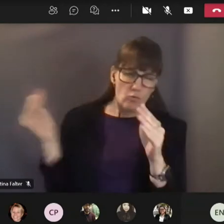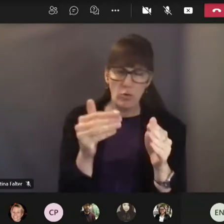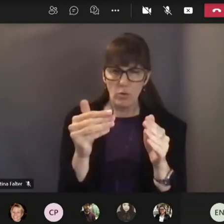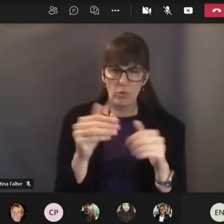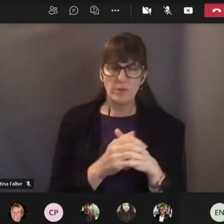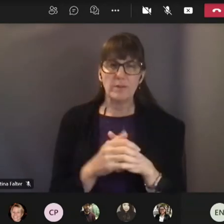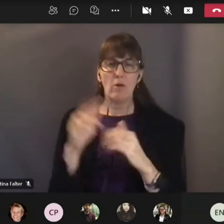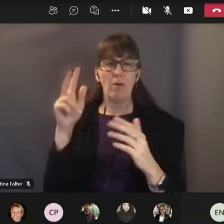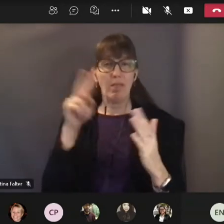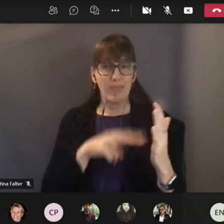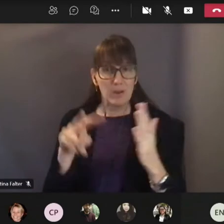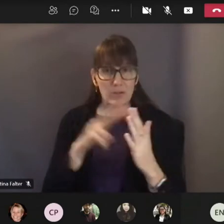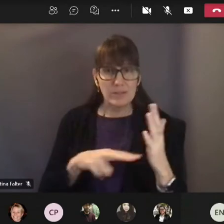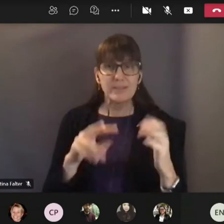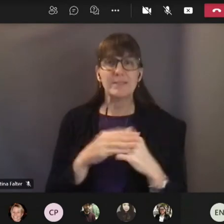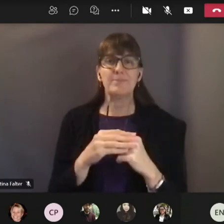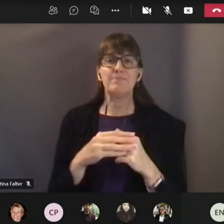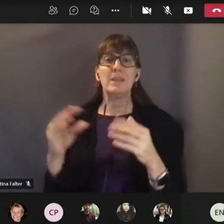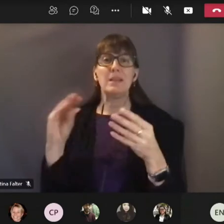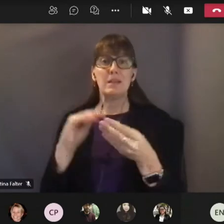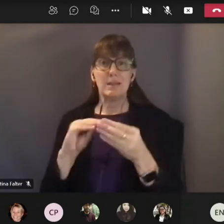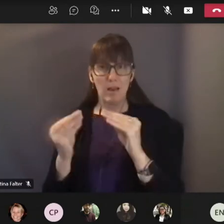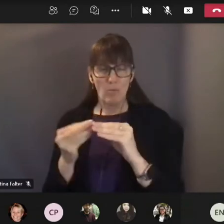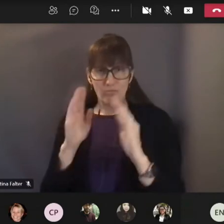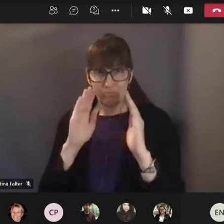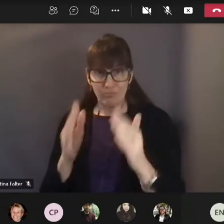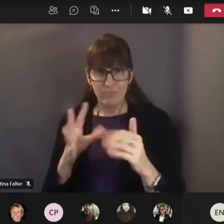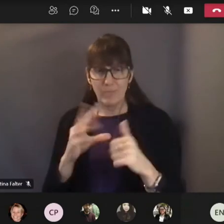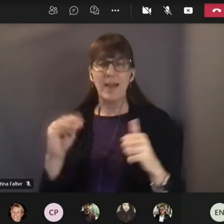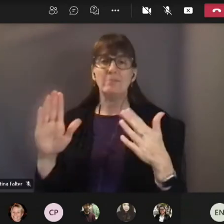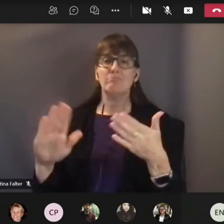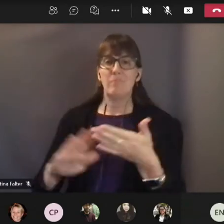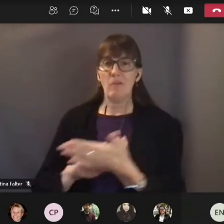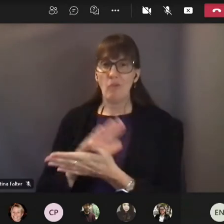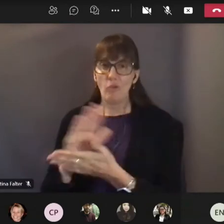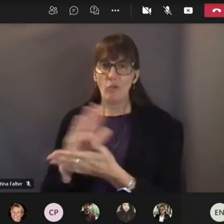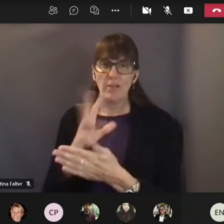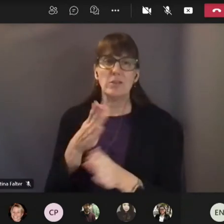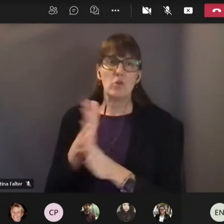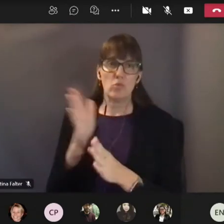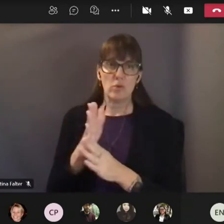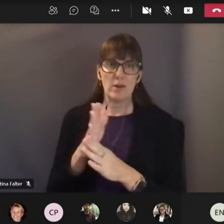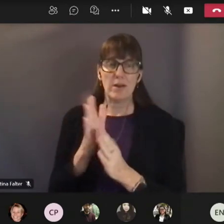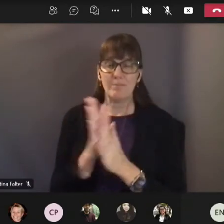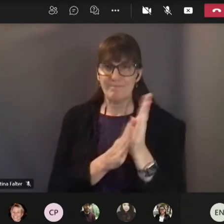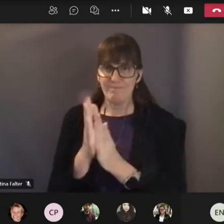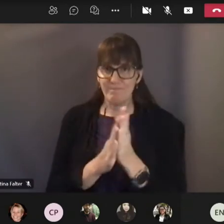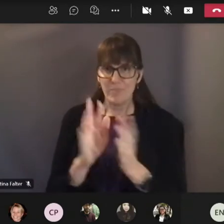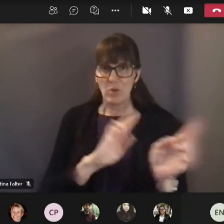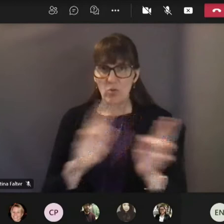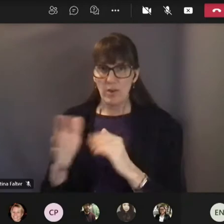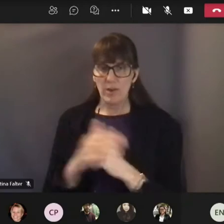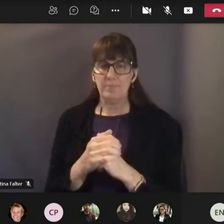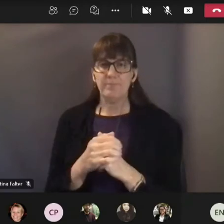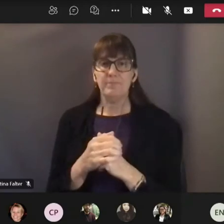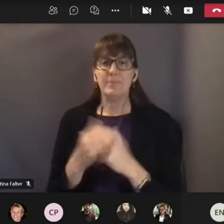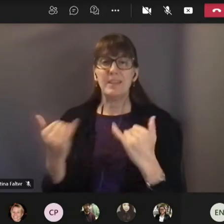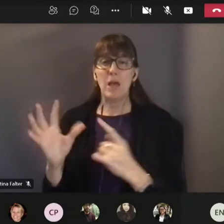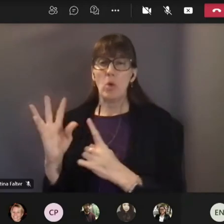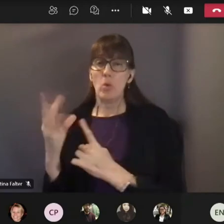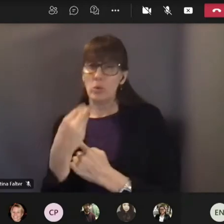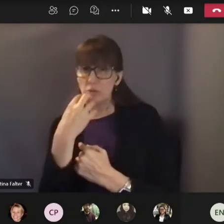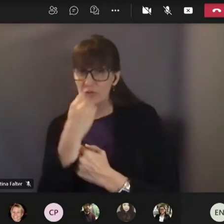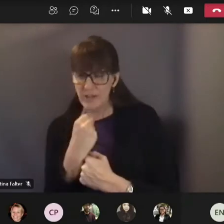college and career readiness. When we talk about a culture of care, this is to ensure not just physical health and